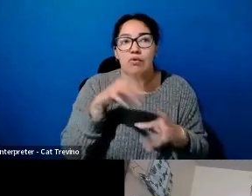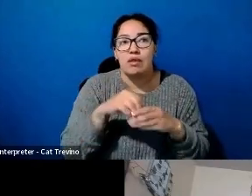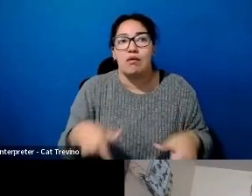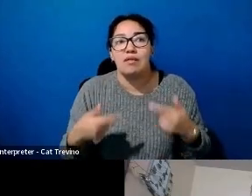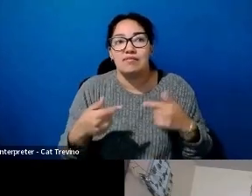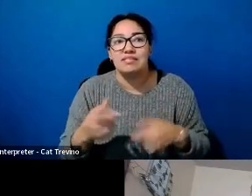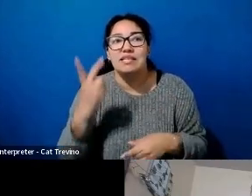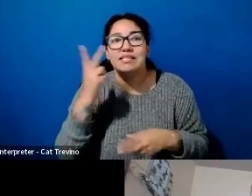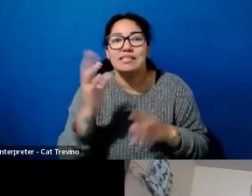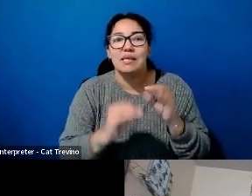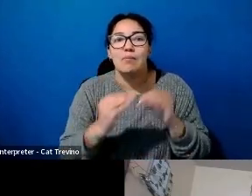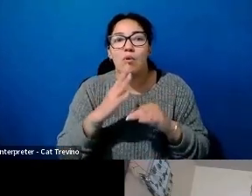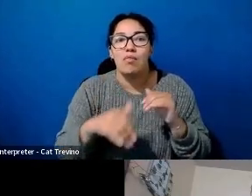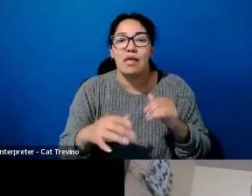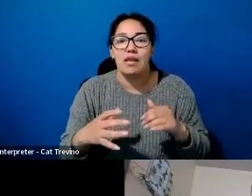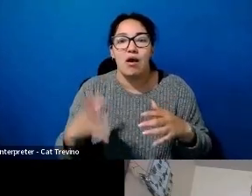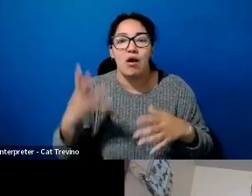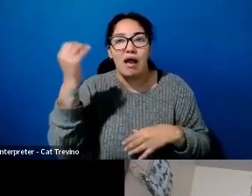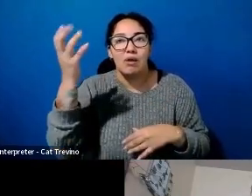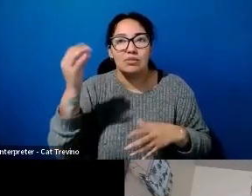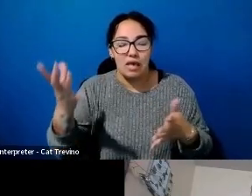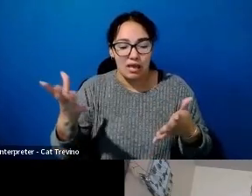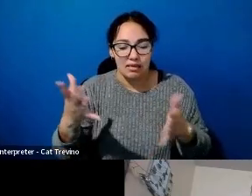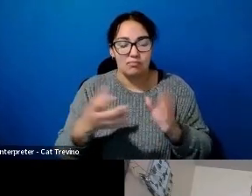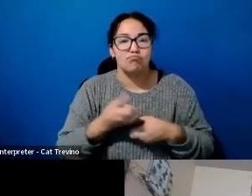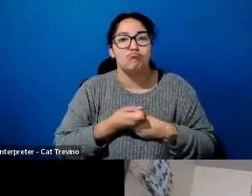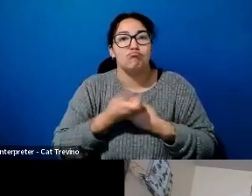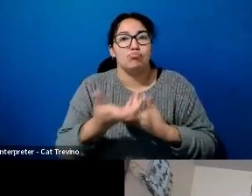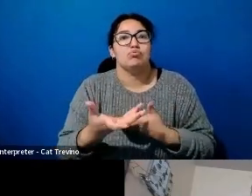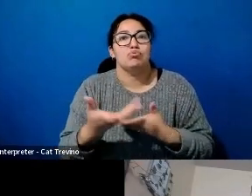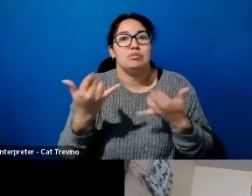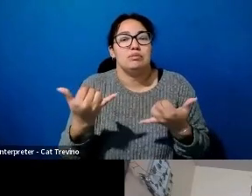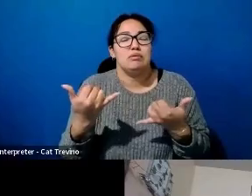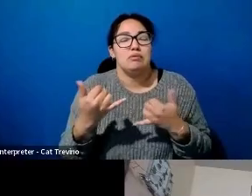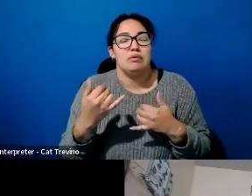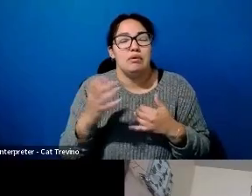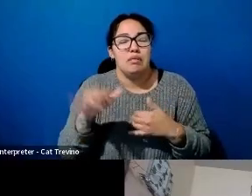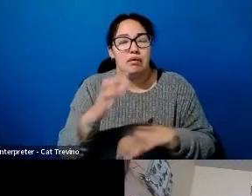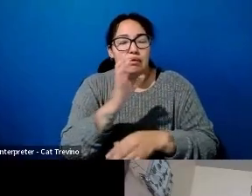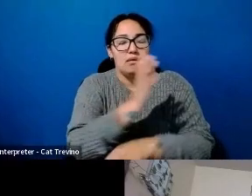we're just presenting with in the clinic this day. Next slide.